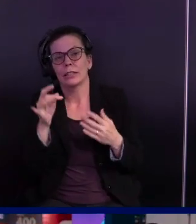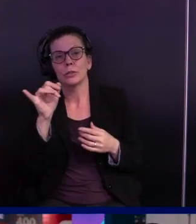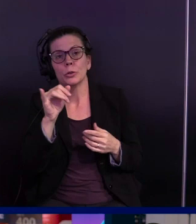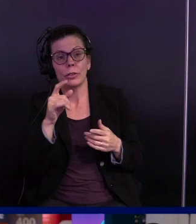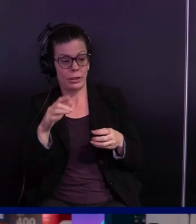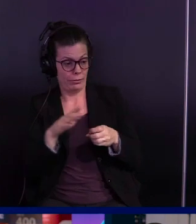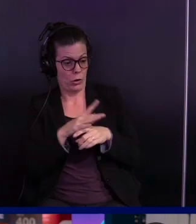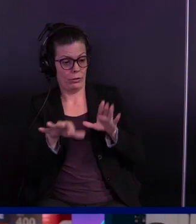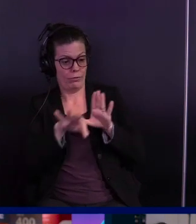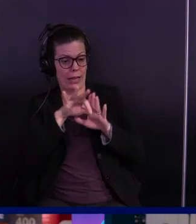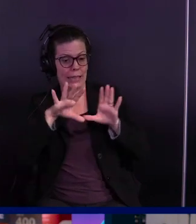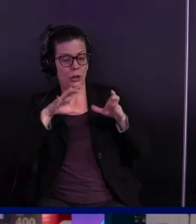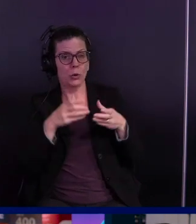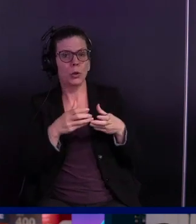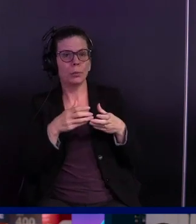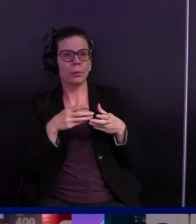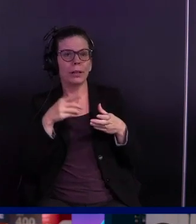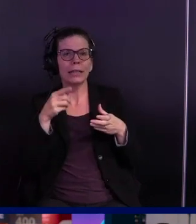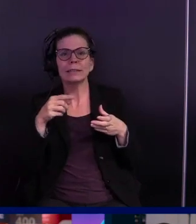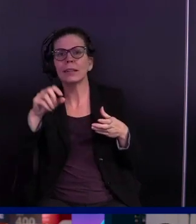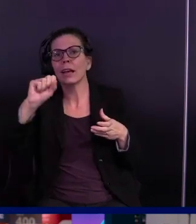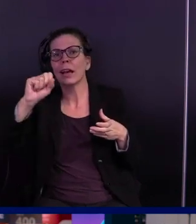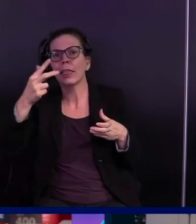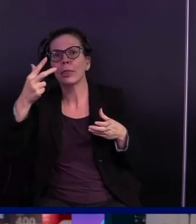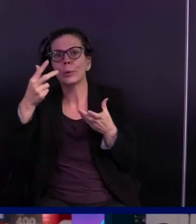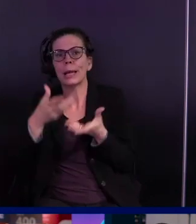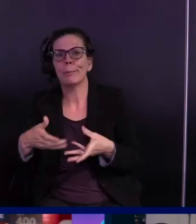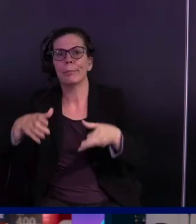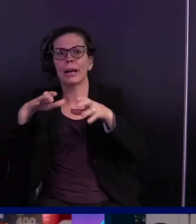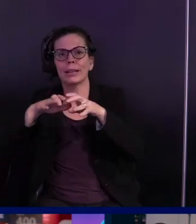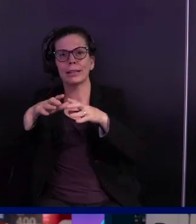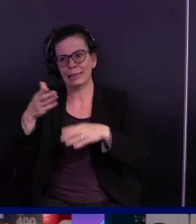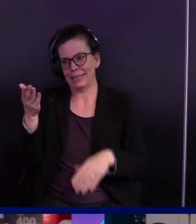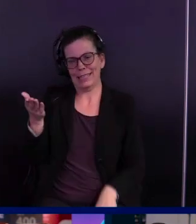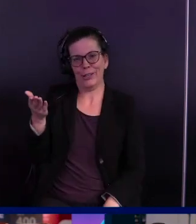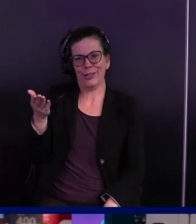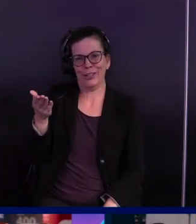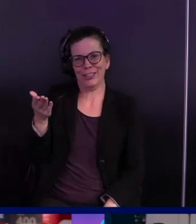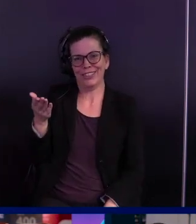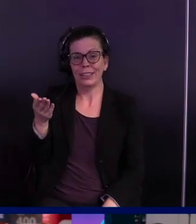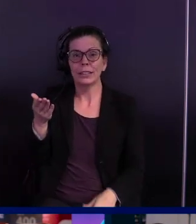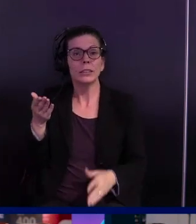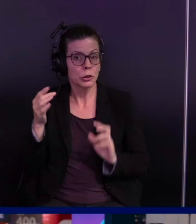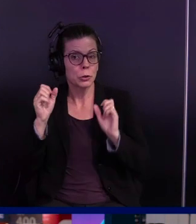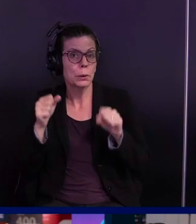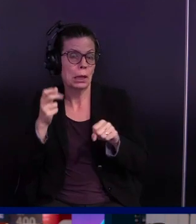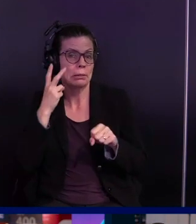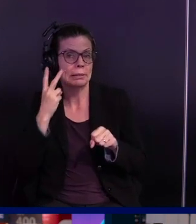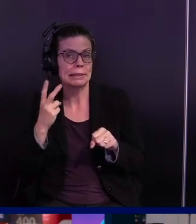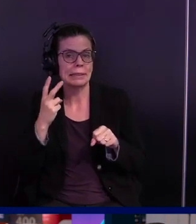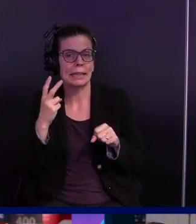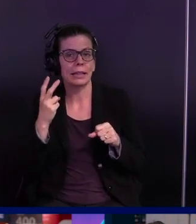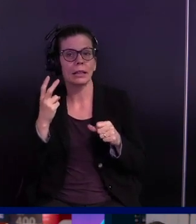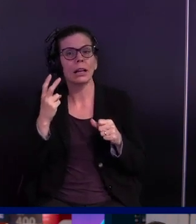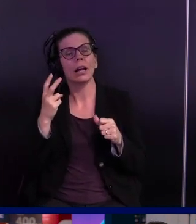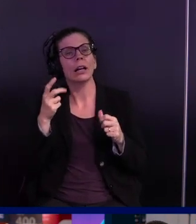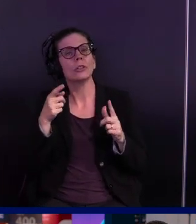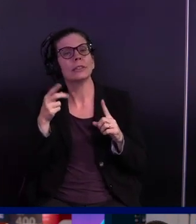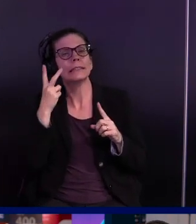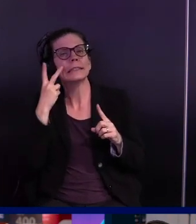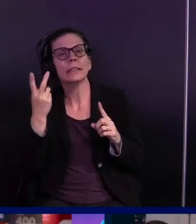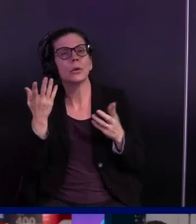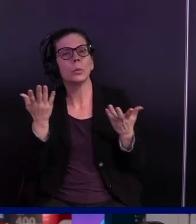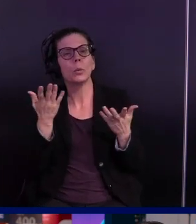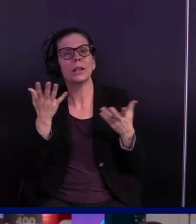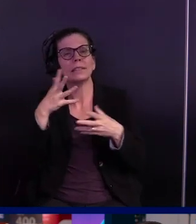whole finding group is this S3 bucket, right? Like this S3 bucket is also here. You can see and go and see